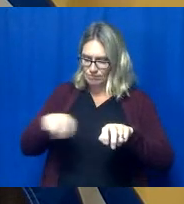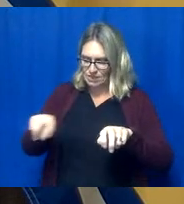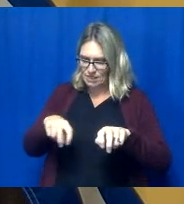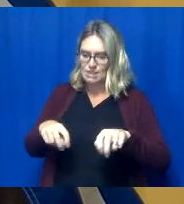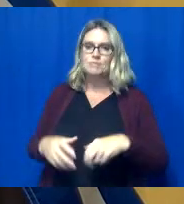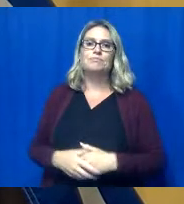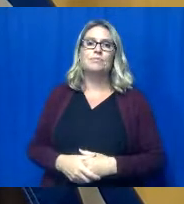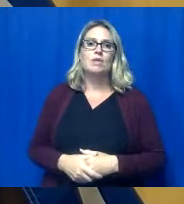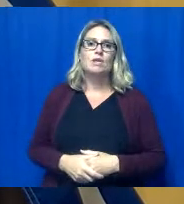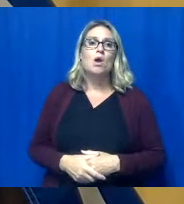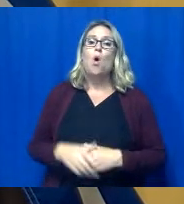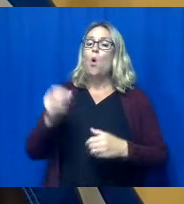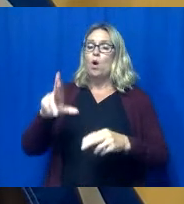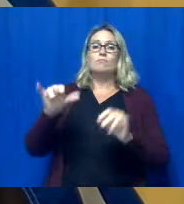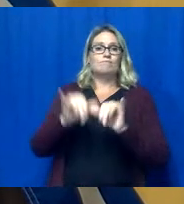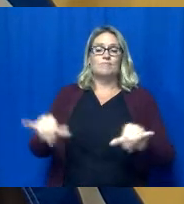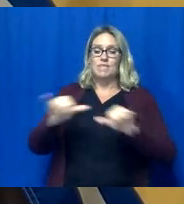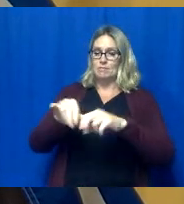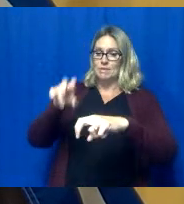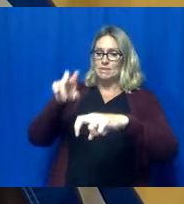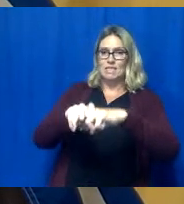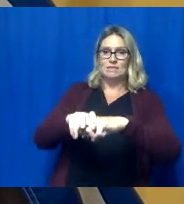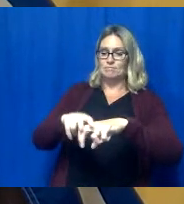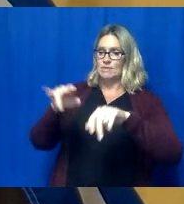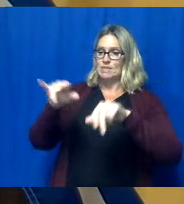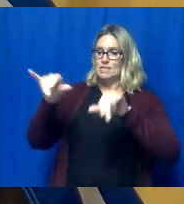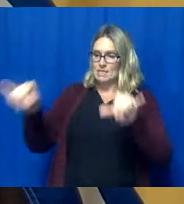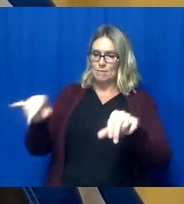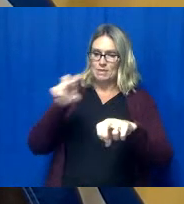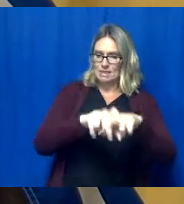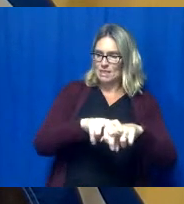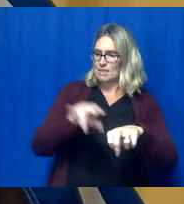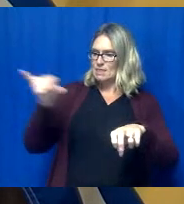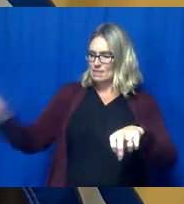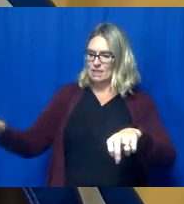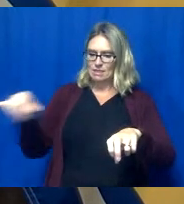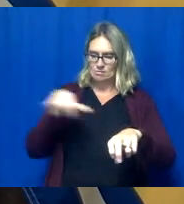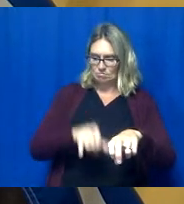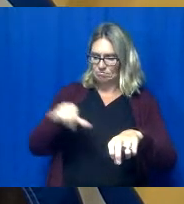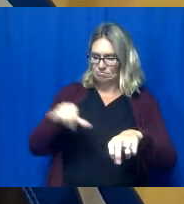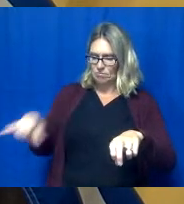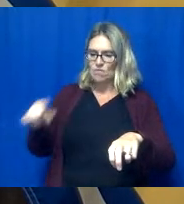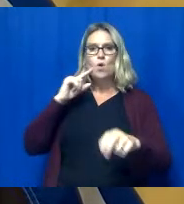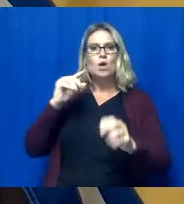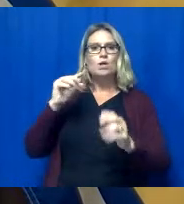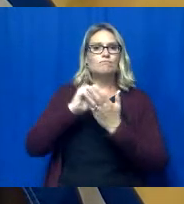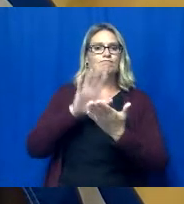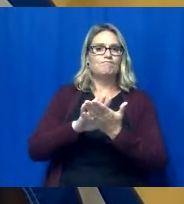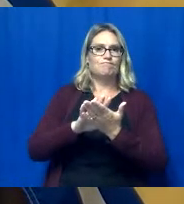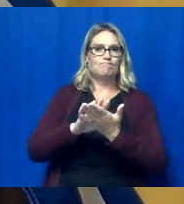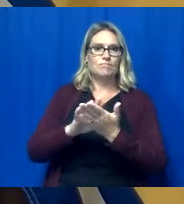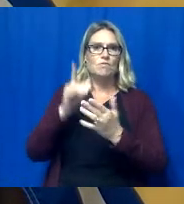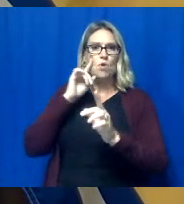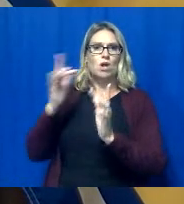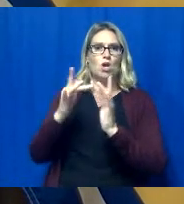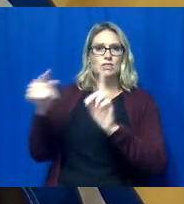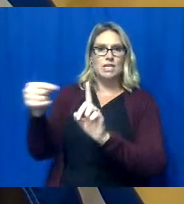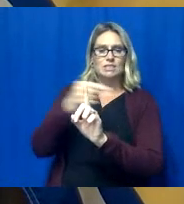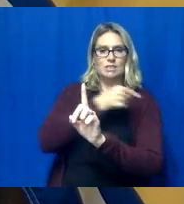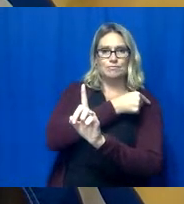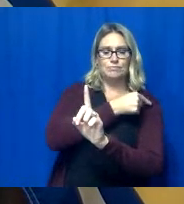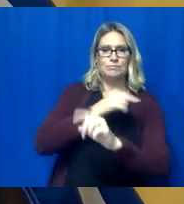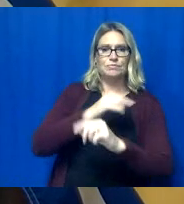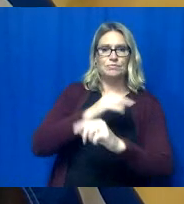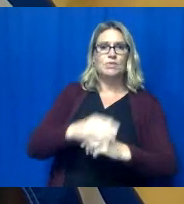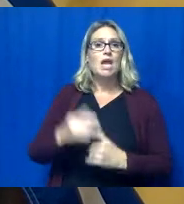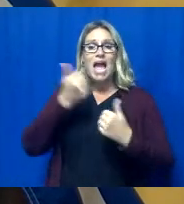consistent assigned seating plan for contact tracing. And they must prevent anyone displaying COVID-19 symptoms